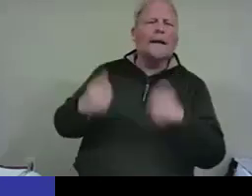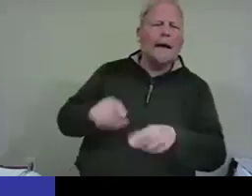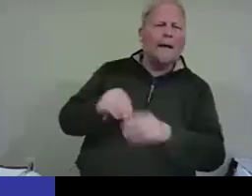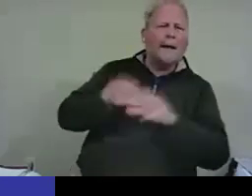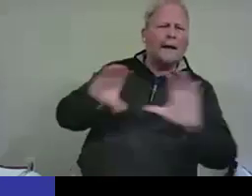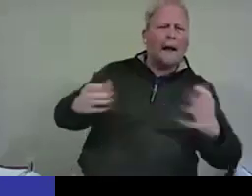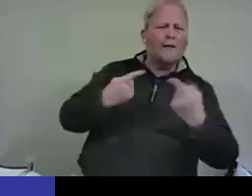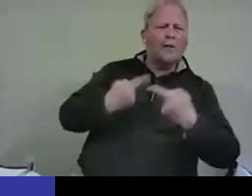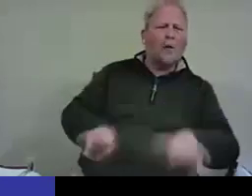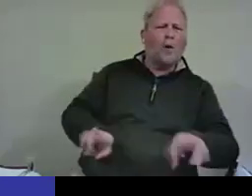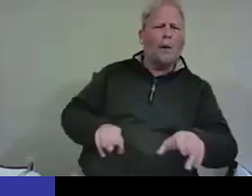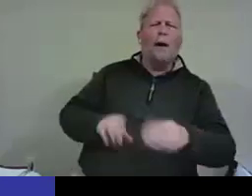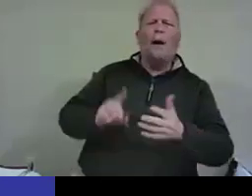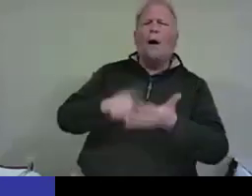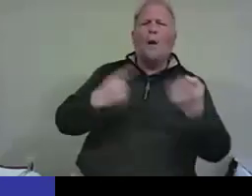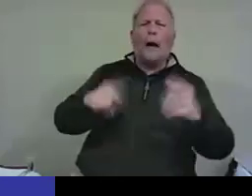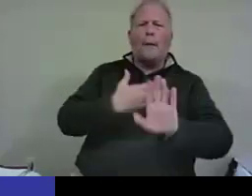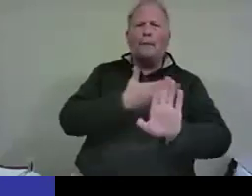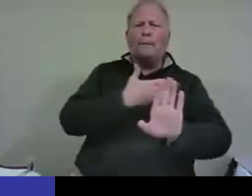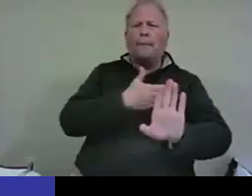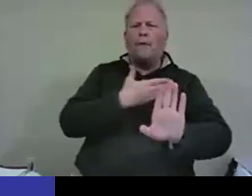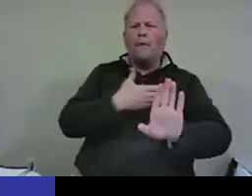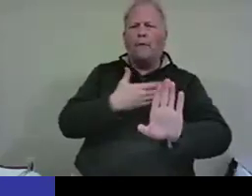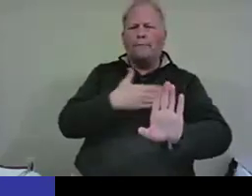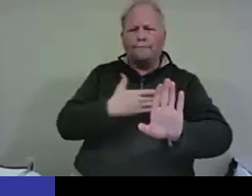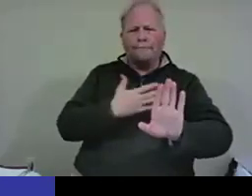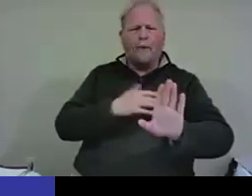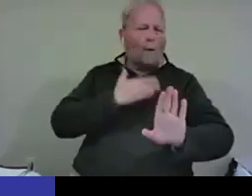the antecedents to behavior challenges?